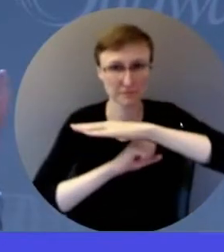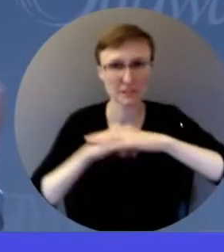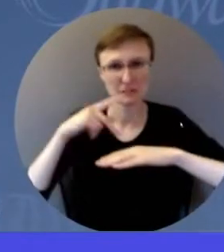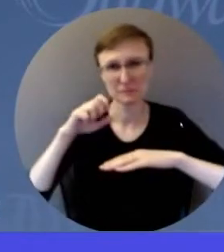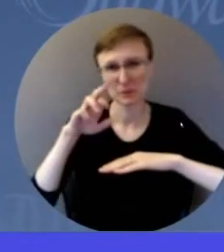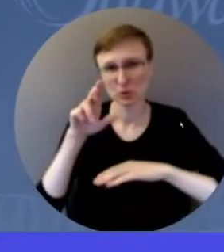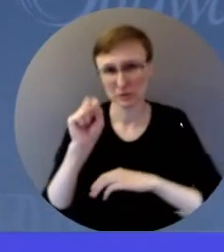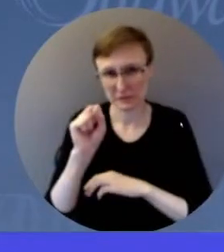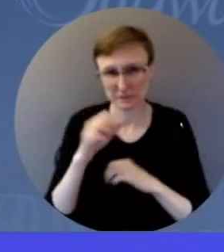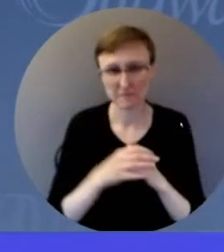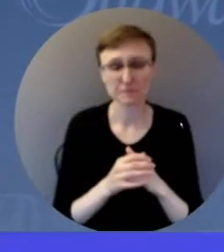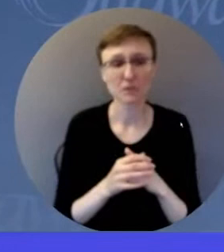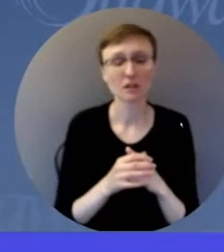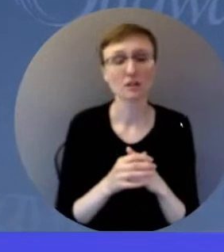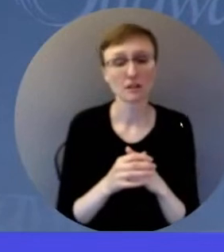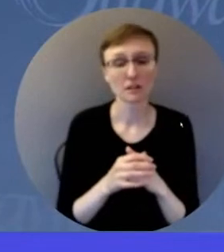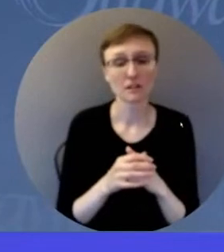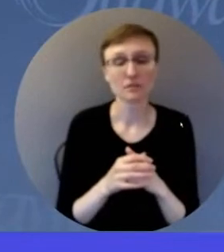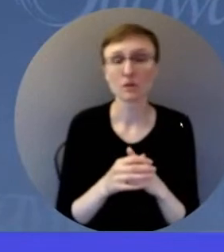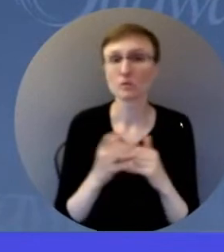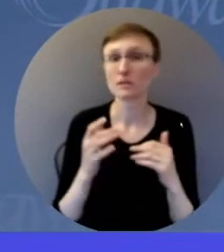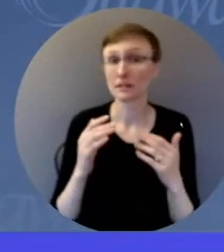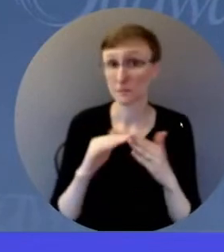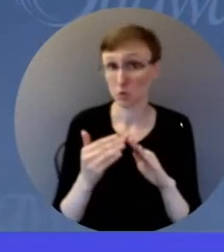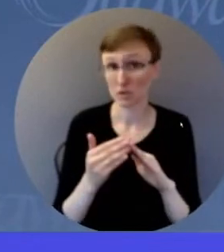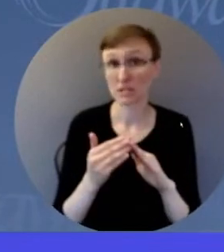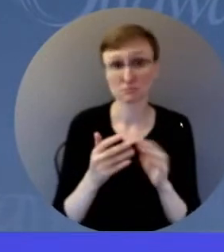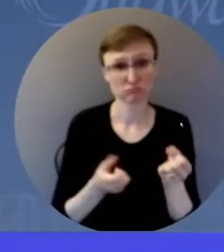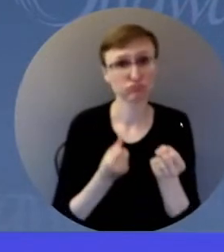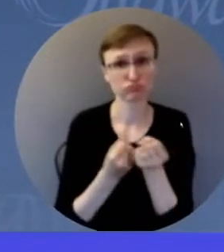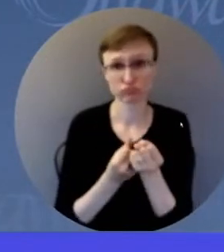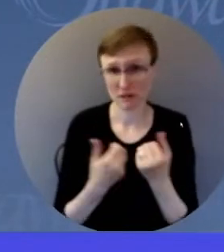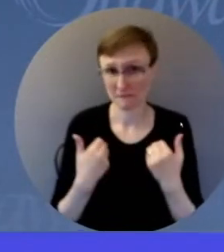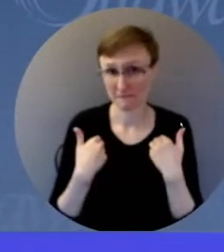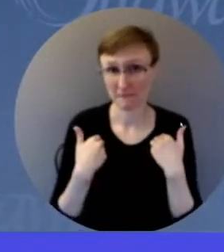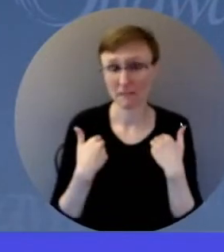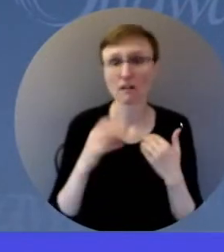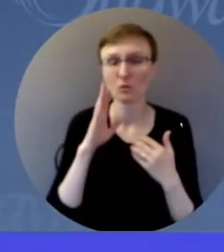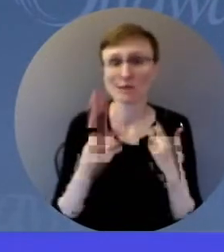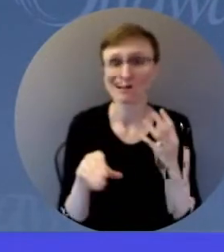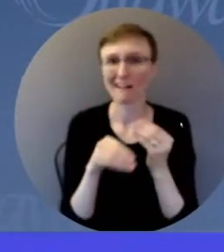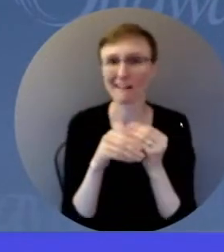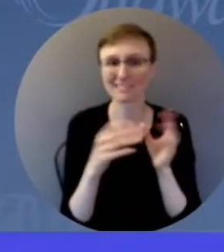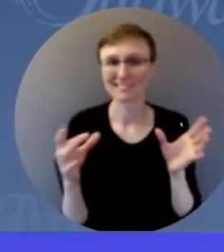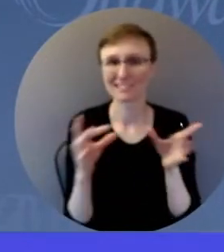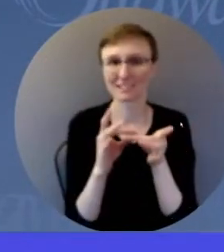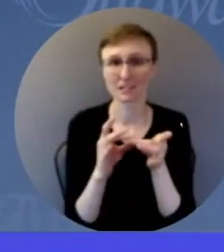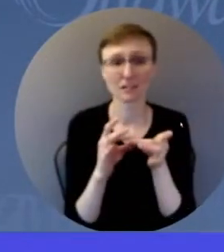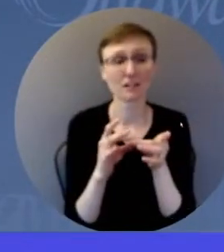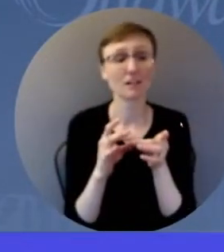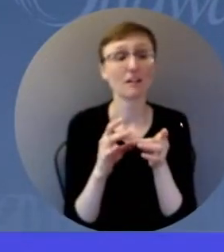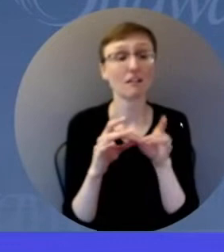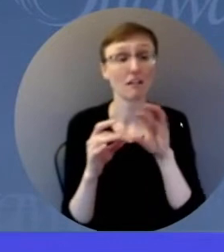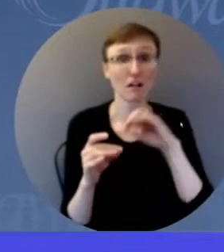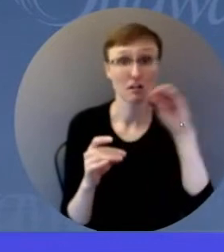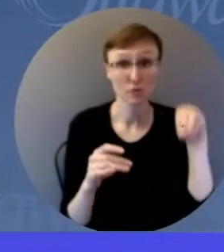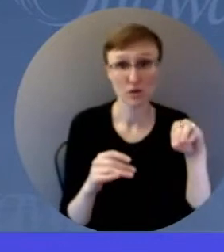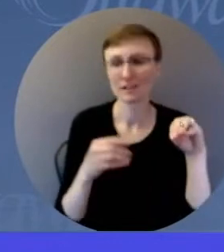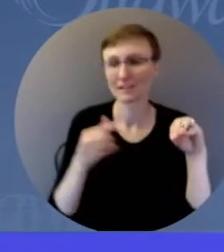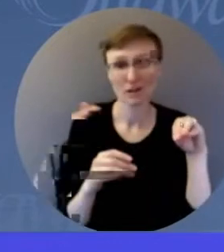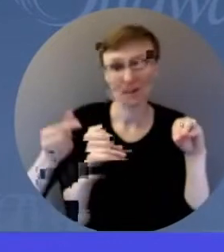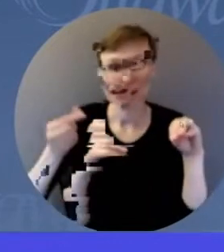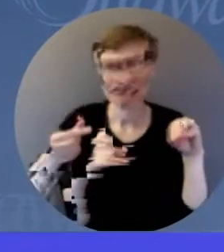for that project. This will be an extra link between the City of Gatineau and the City of Ottawa. This will be good